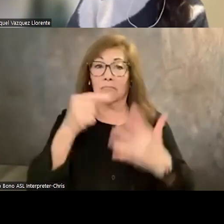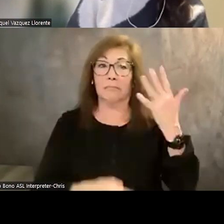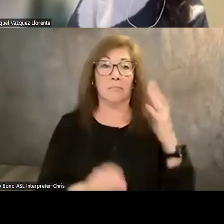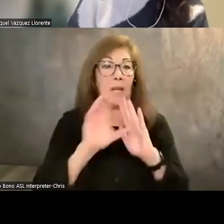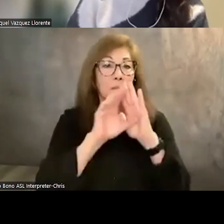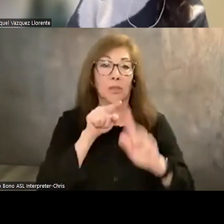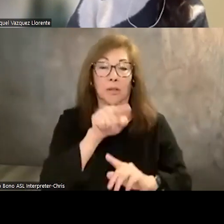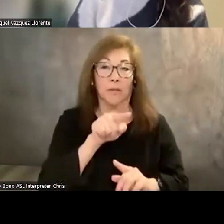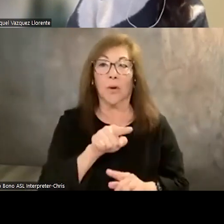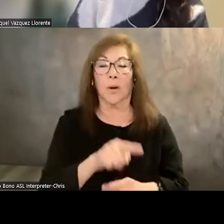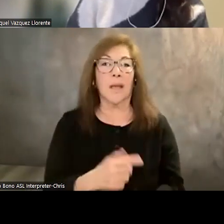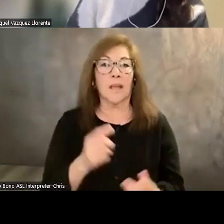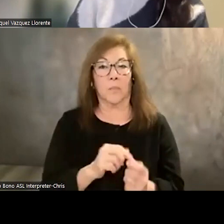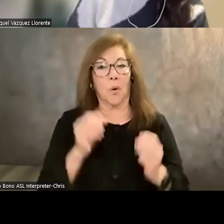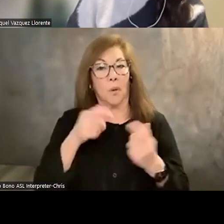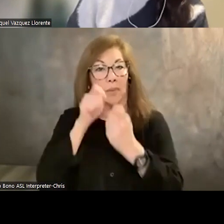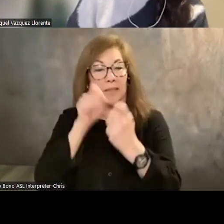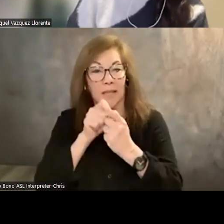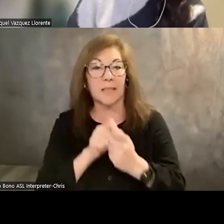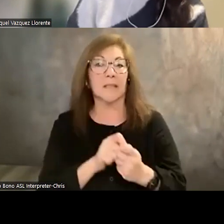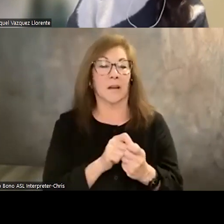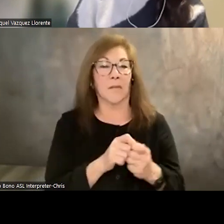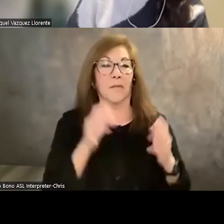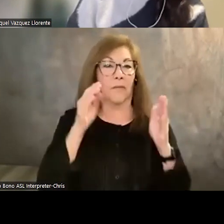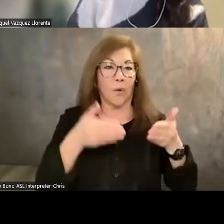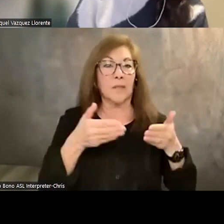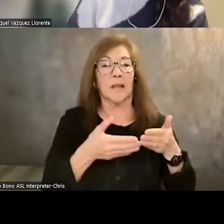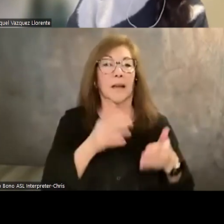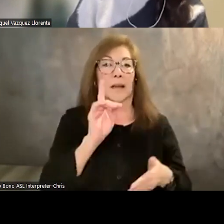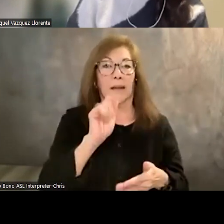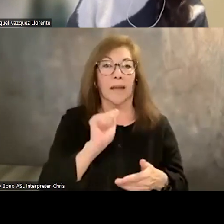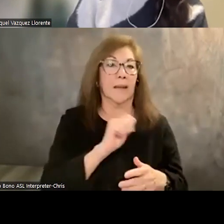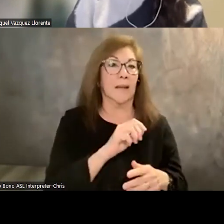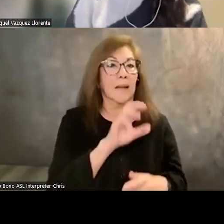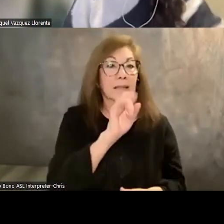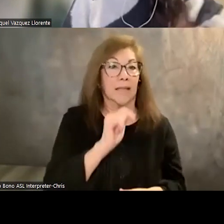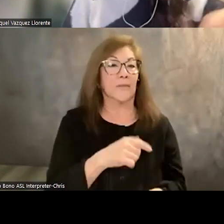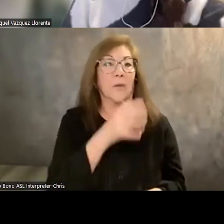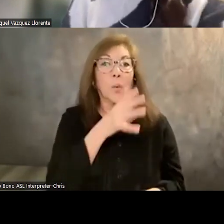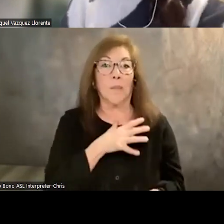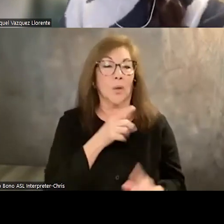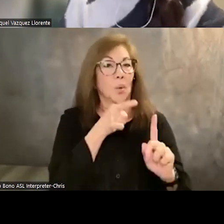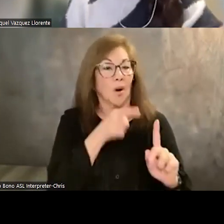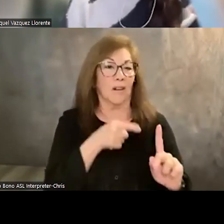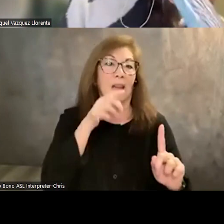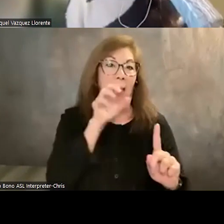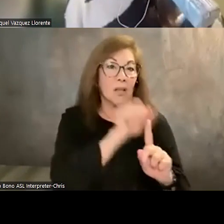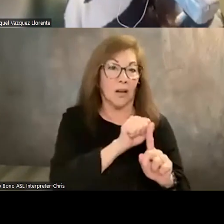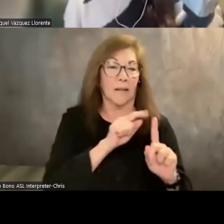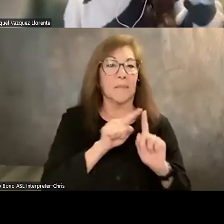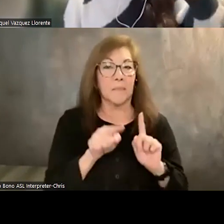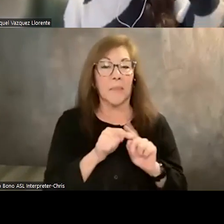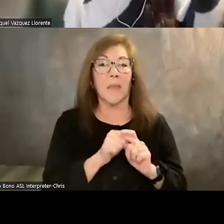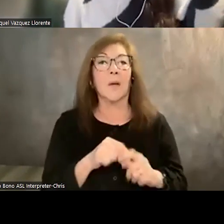just like a more precise, like focused way of getting a comparable data set to the women that are targeted. I do think it's, you know, we've talked a lot